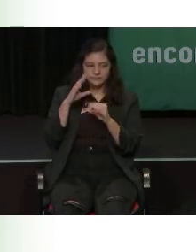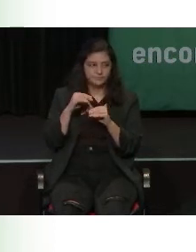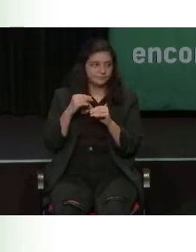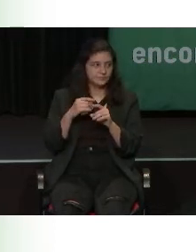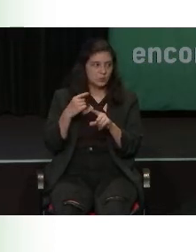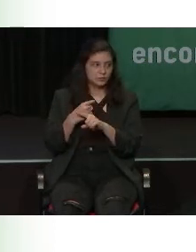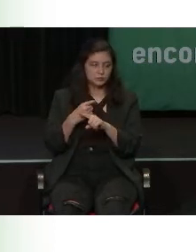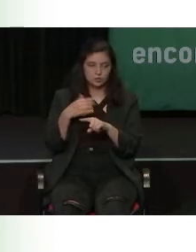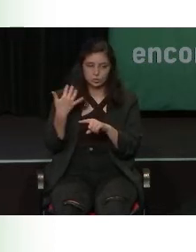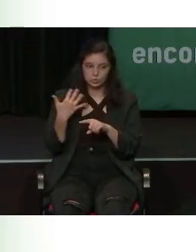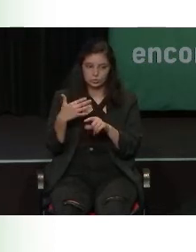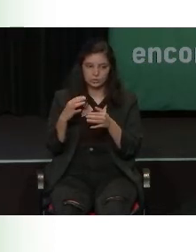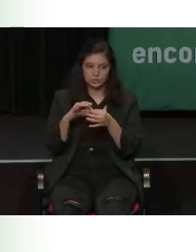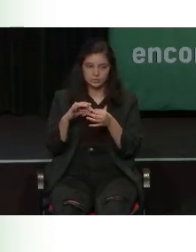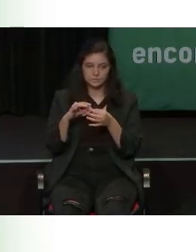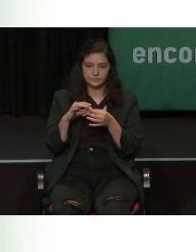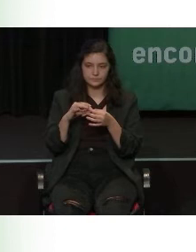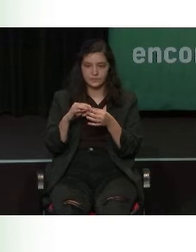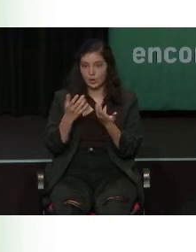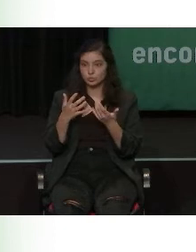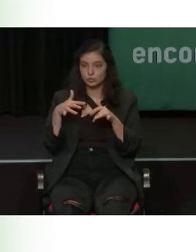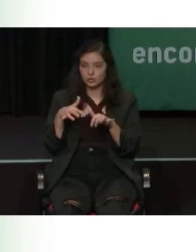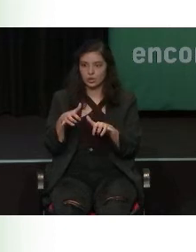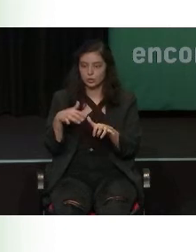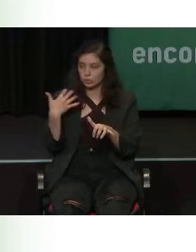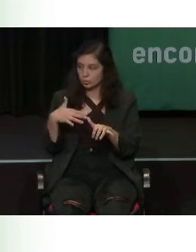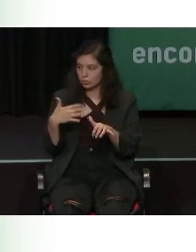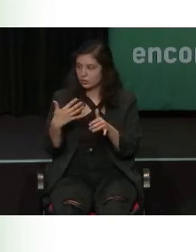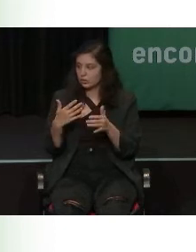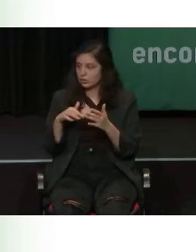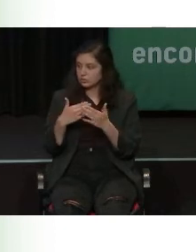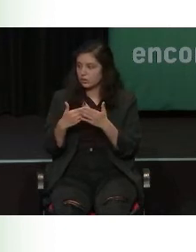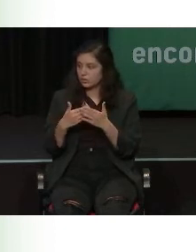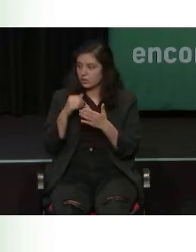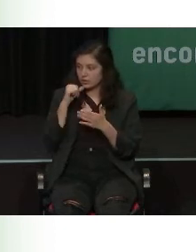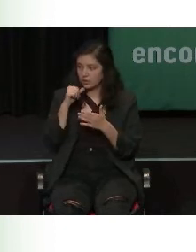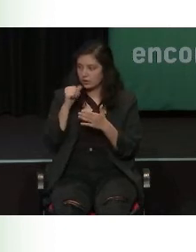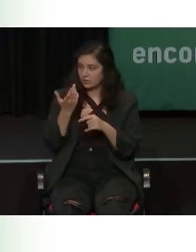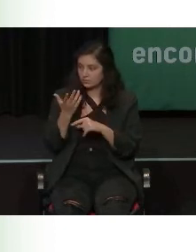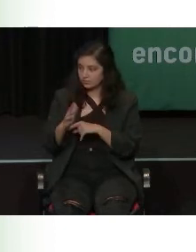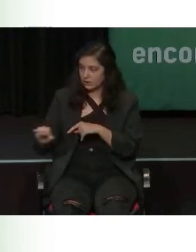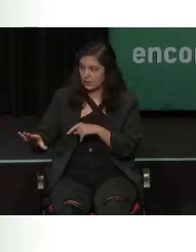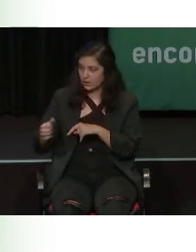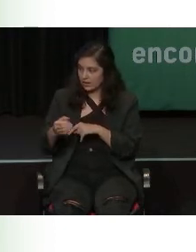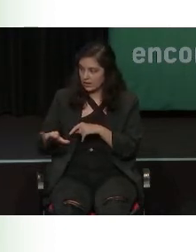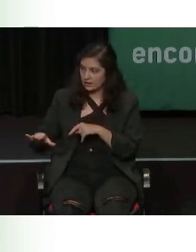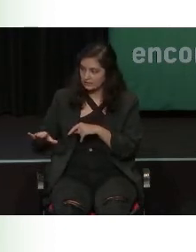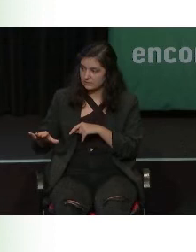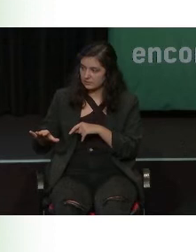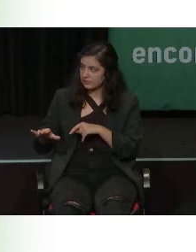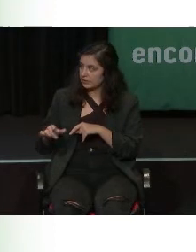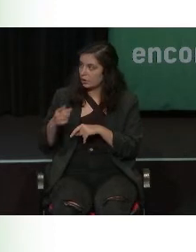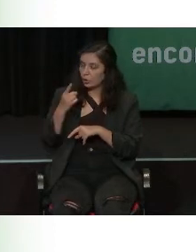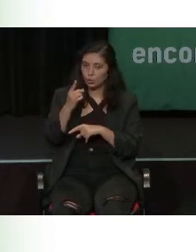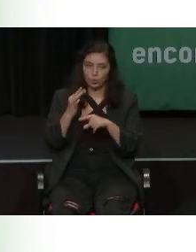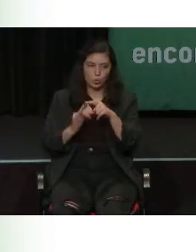aggressive hematological cancer. It's the most frequent childhood malignancy. It represents 1/4 of all